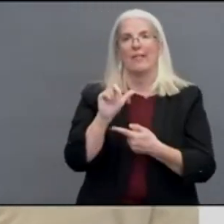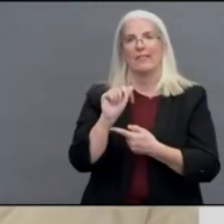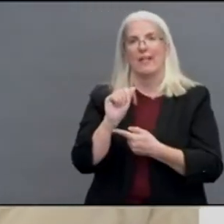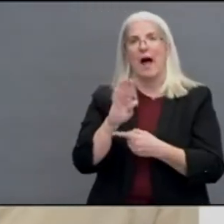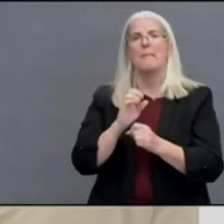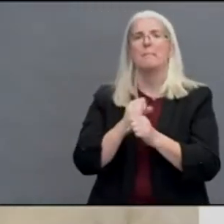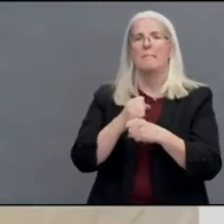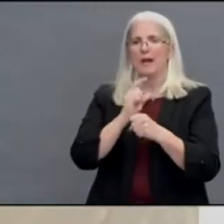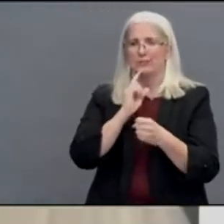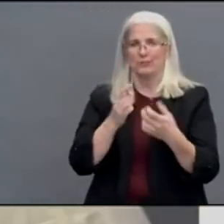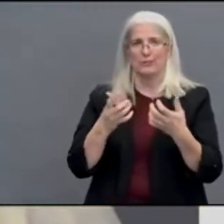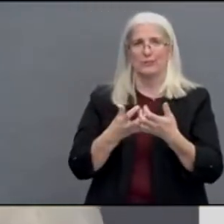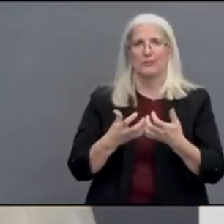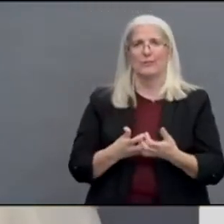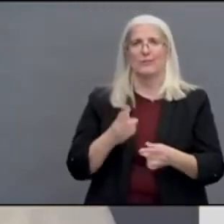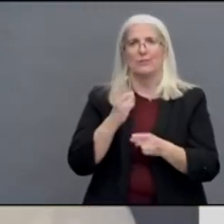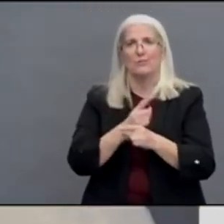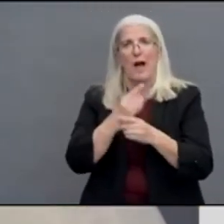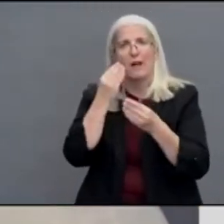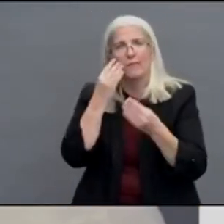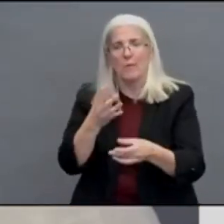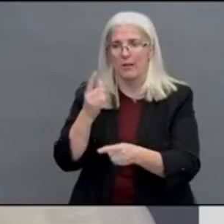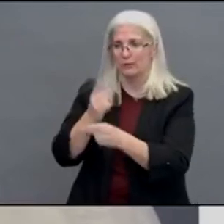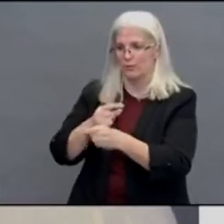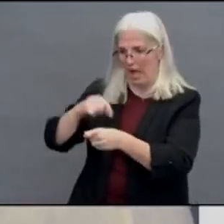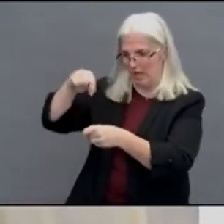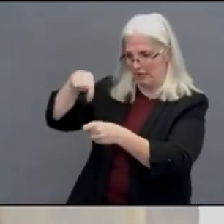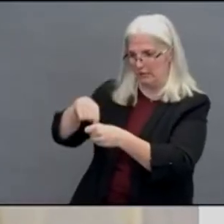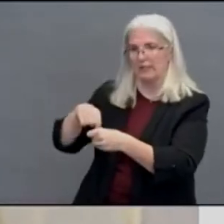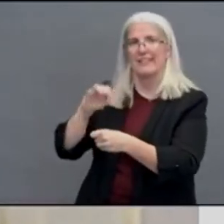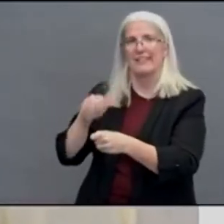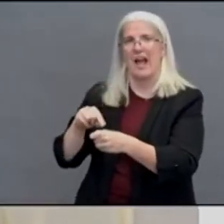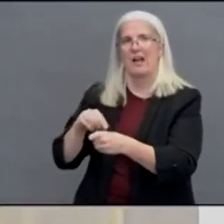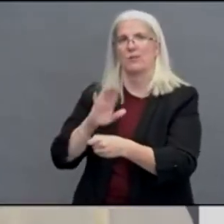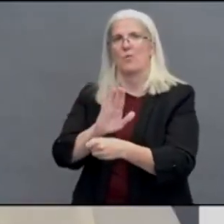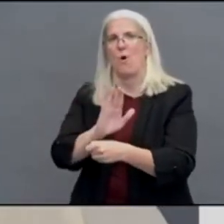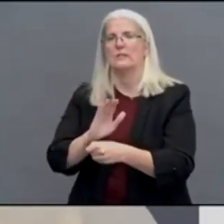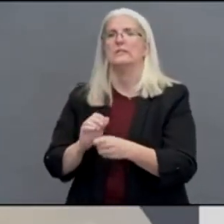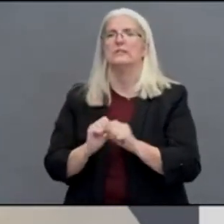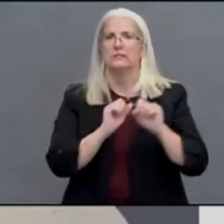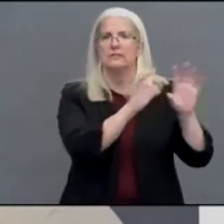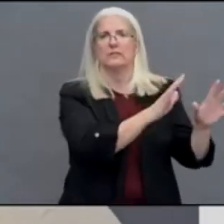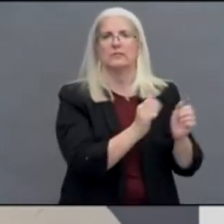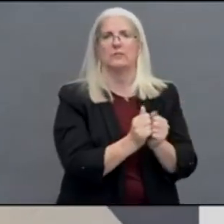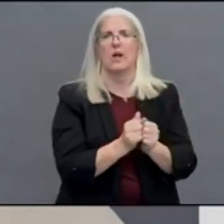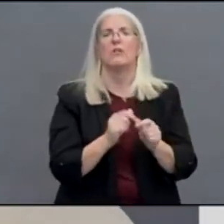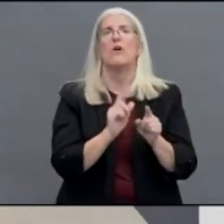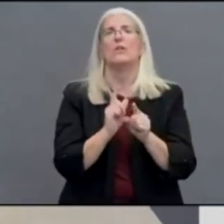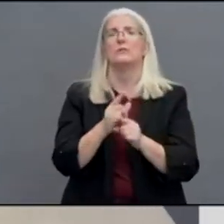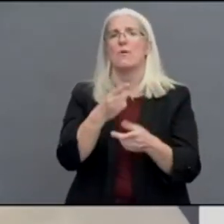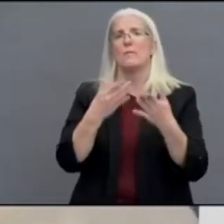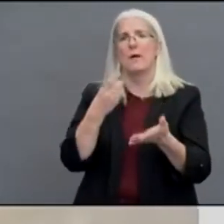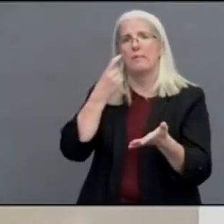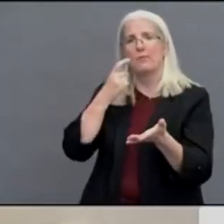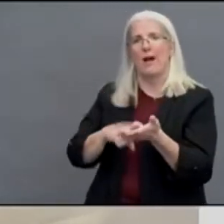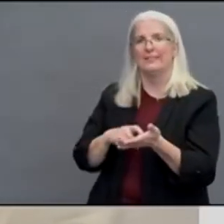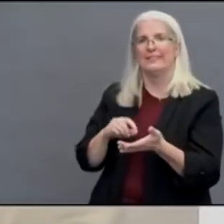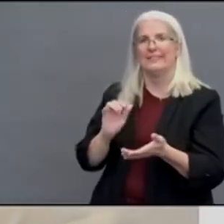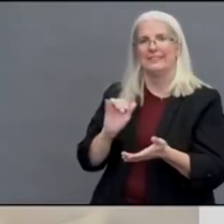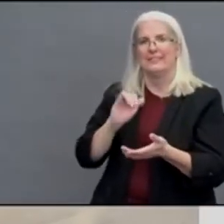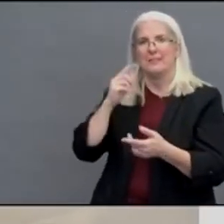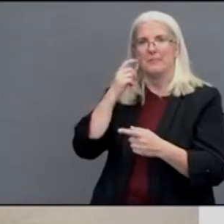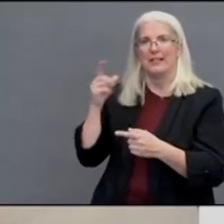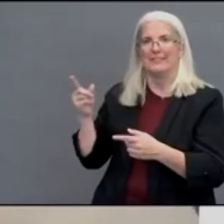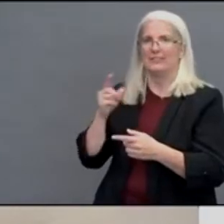specimen. And you may also recognize some of the staff since they are often the ones in the sites as well. So great staff, great customer service.